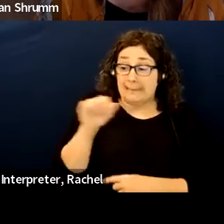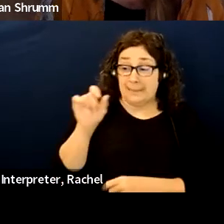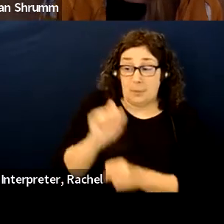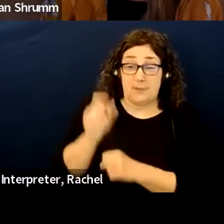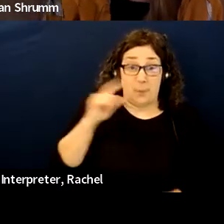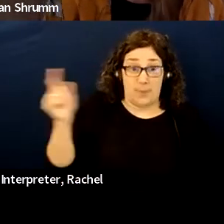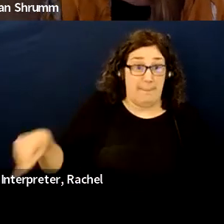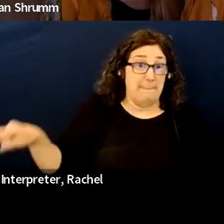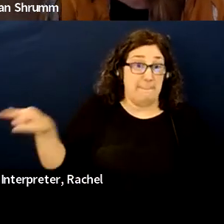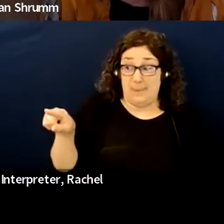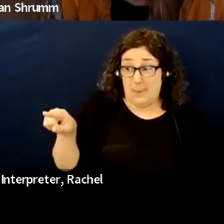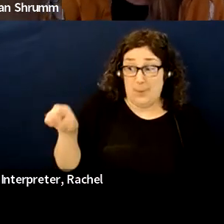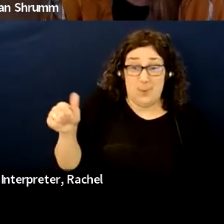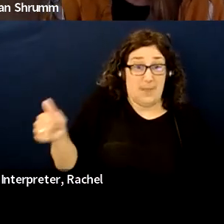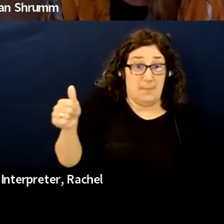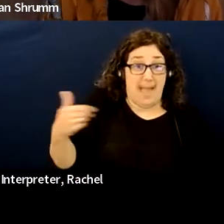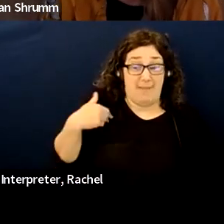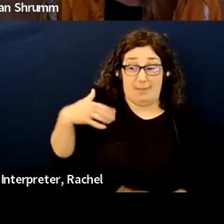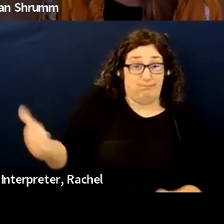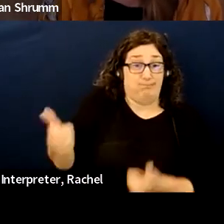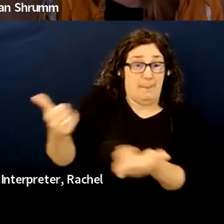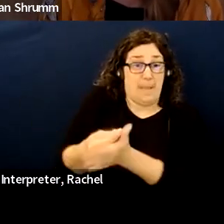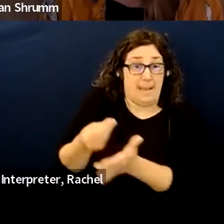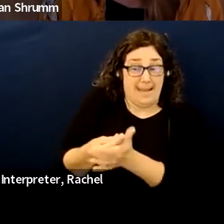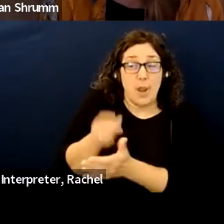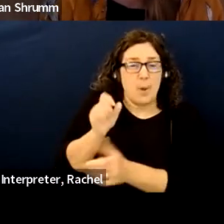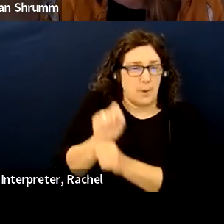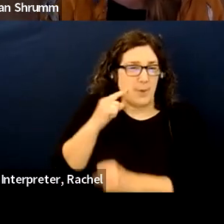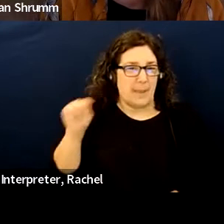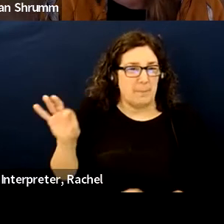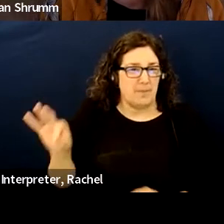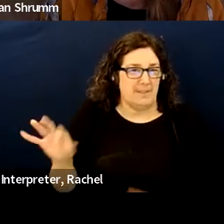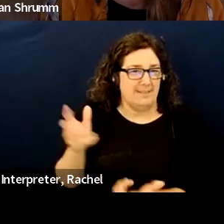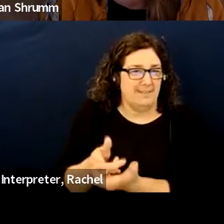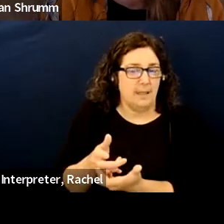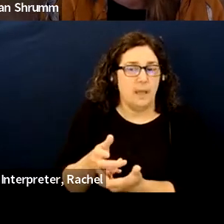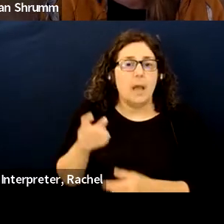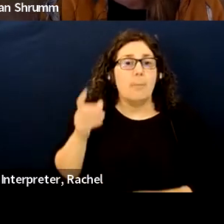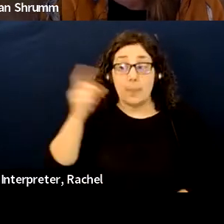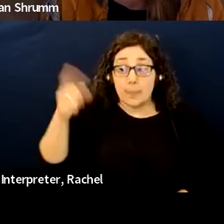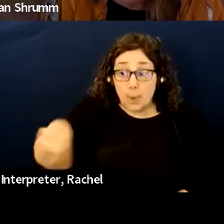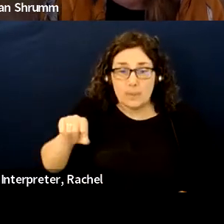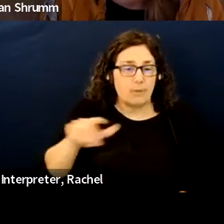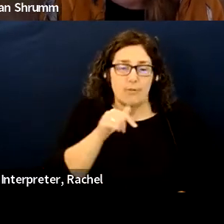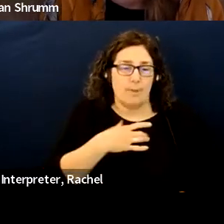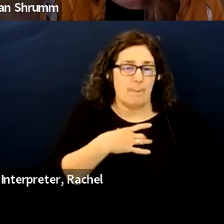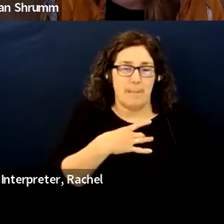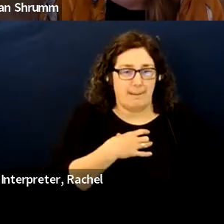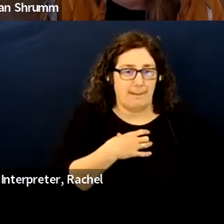who have enough money, and maybe those are the folks who aren't complaining,